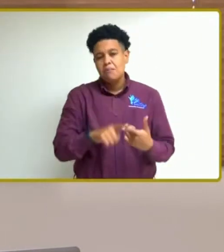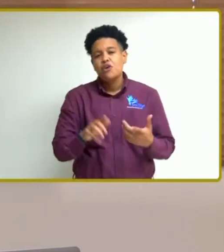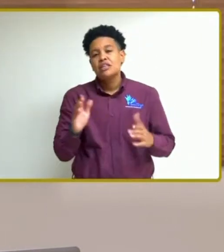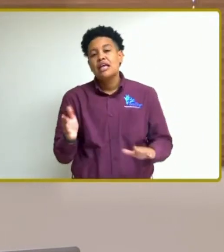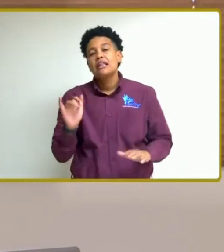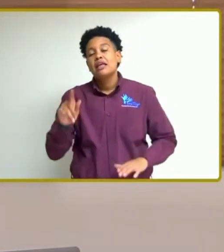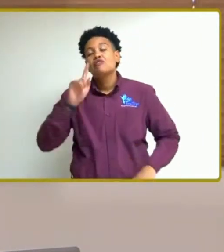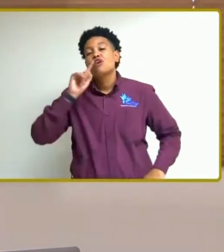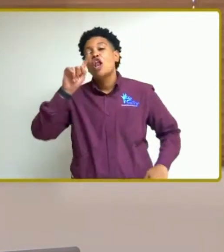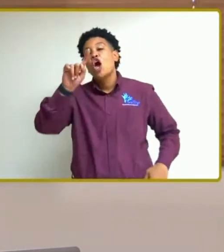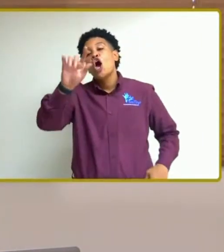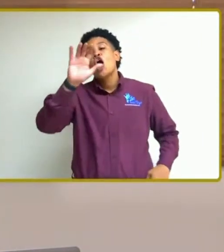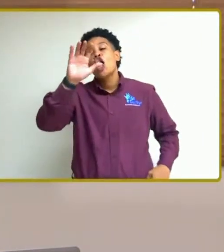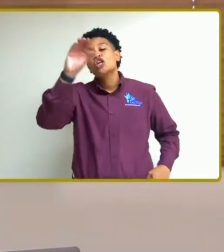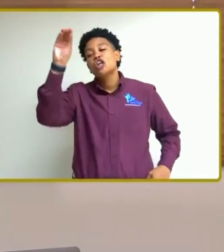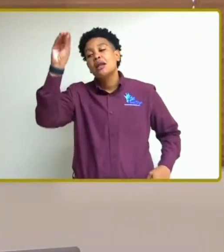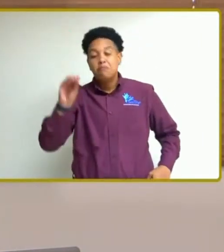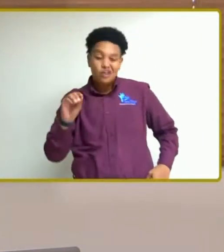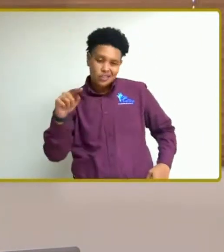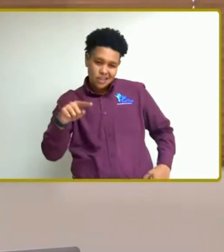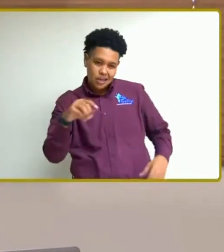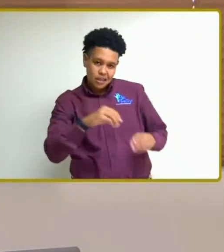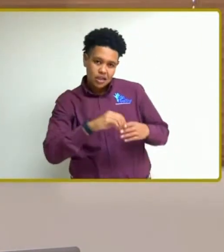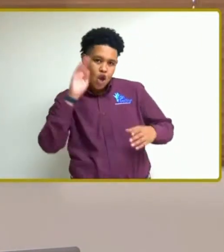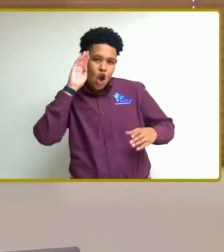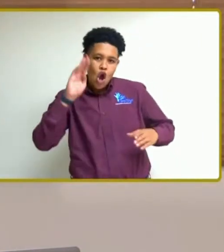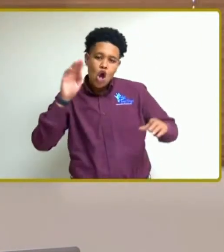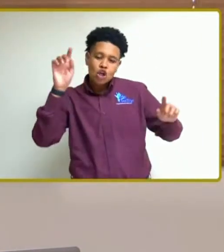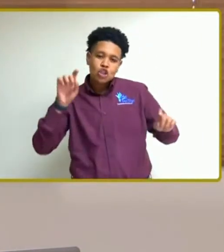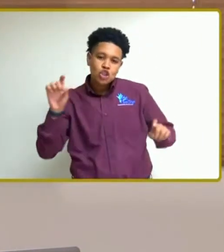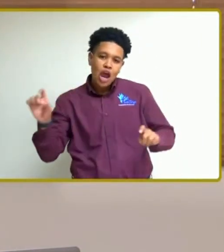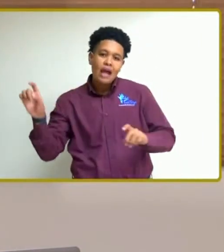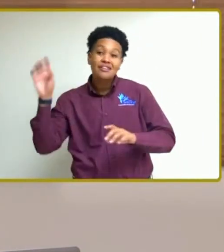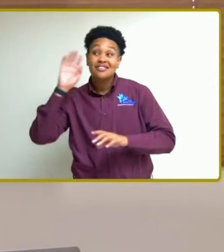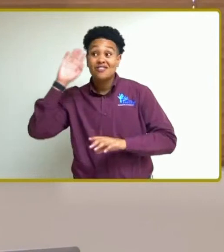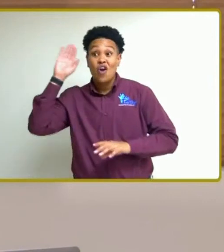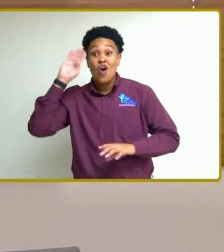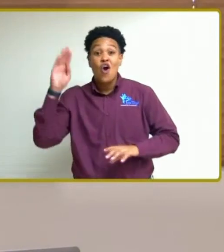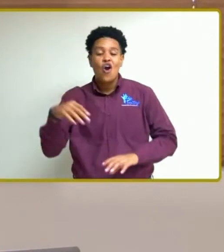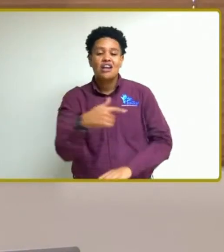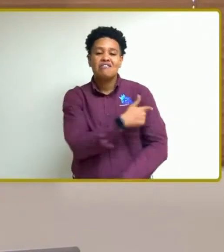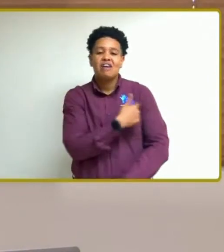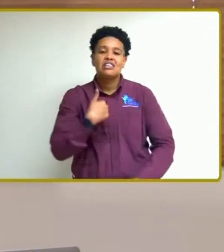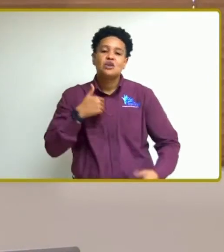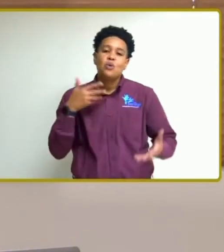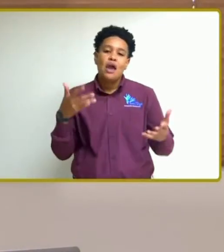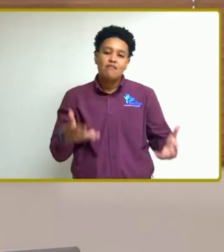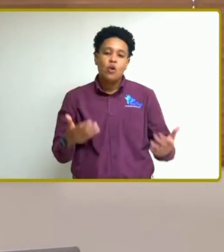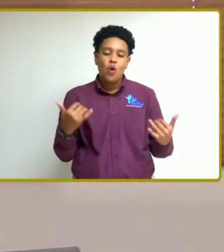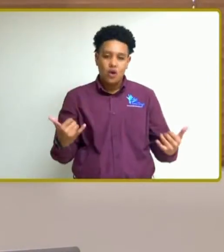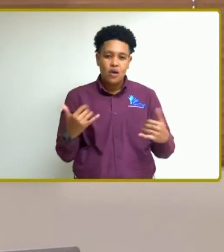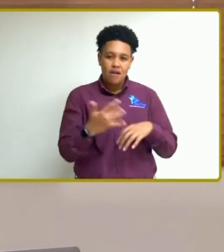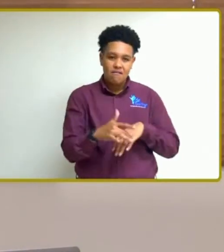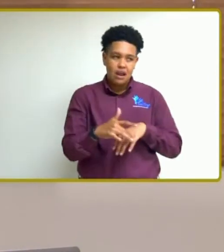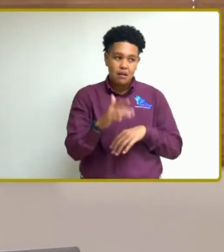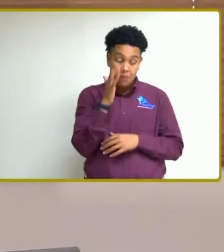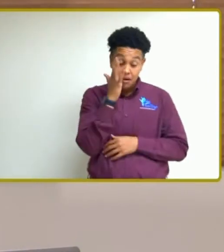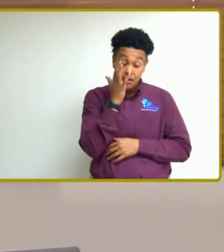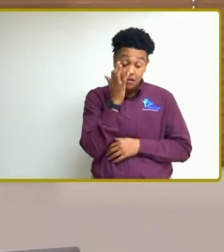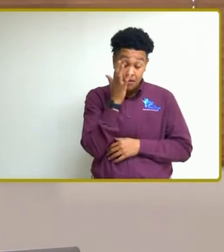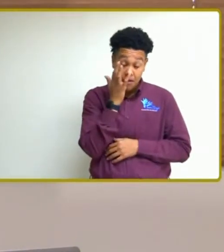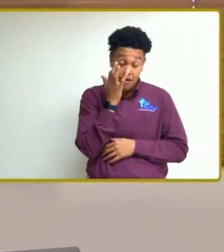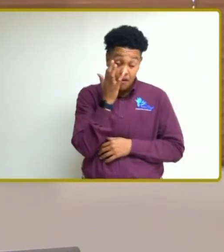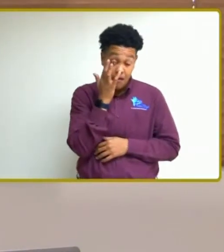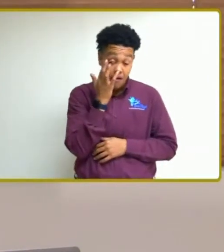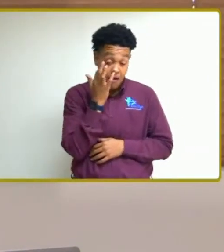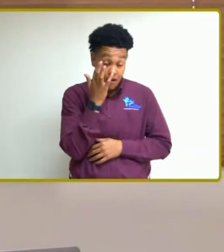that was 100% in all the trials for all the vaccines that we have presently. In terms